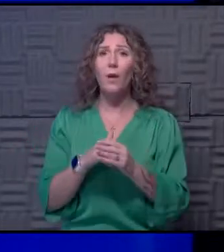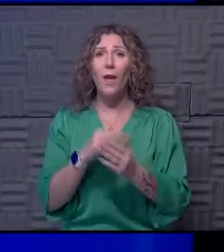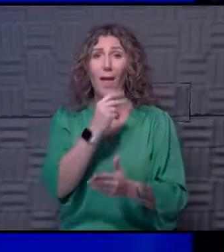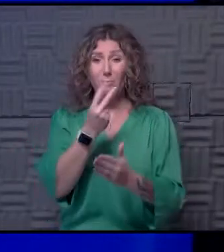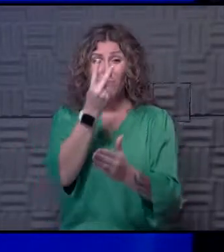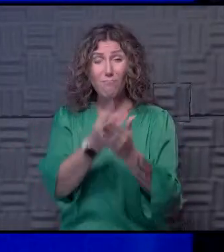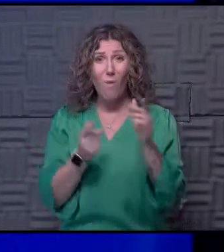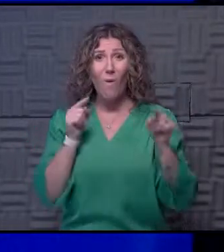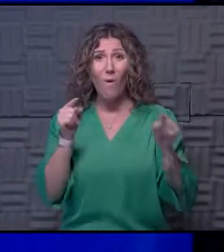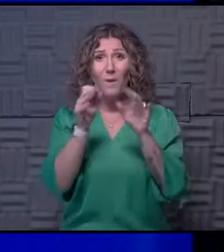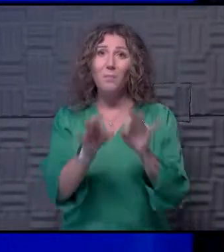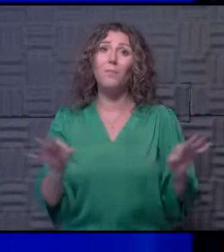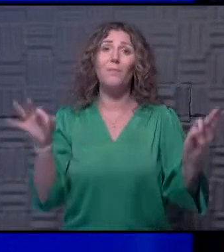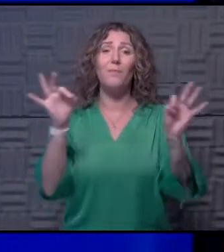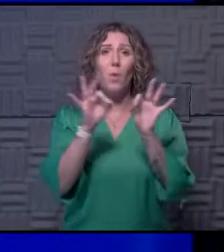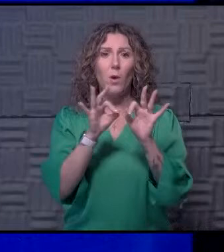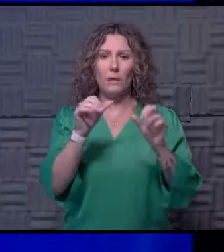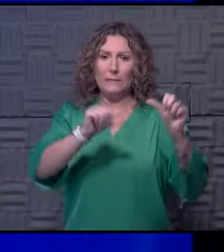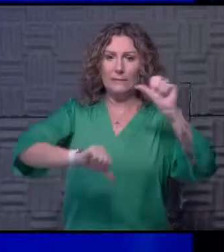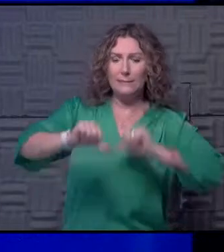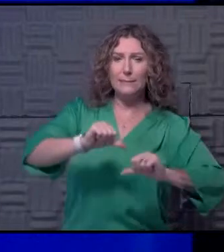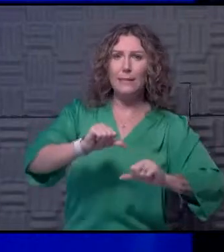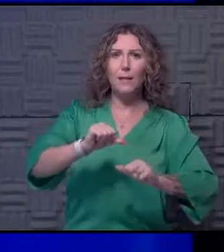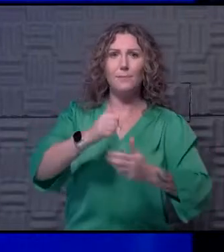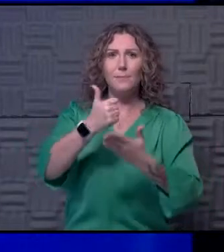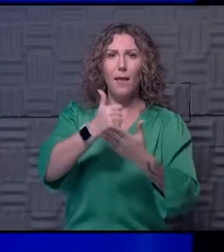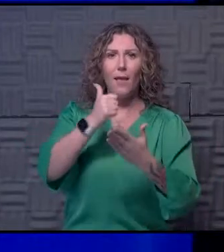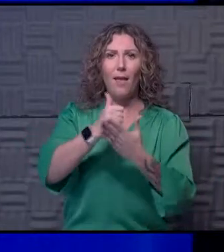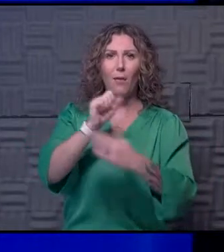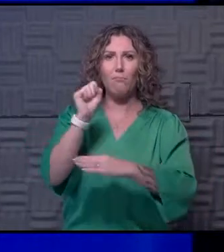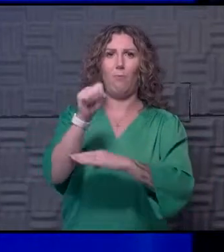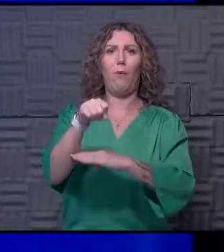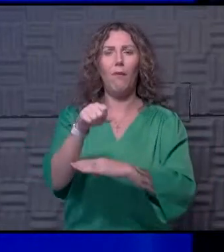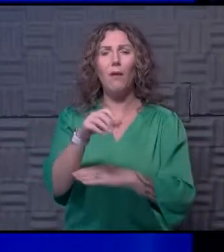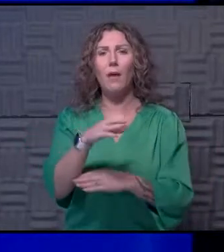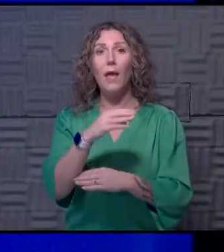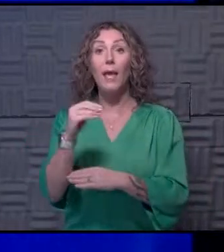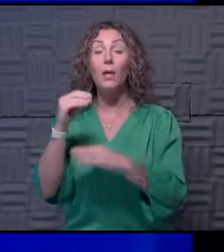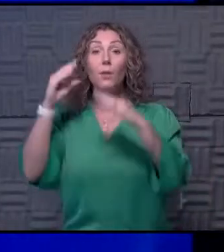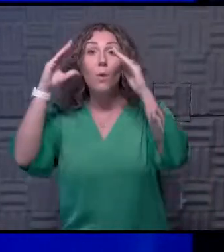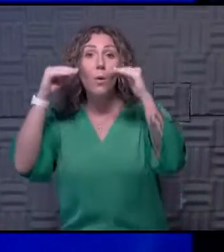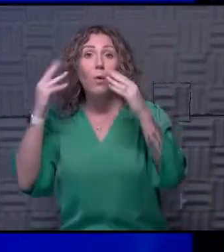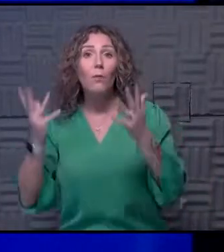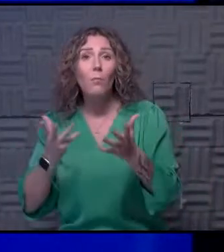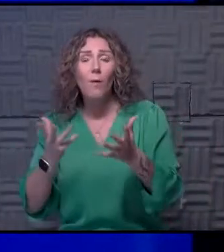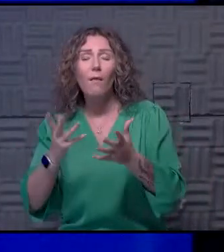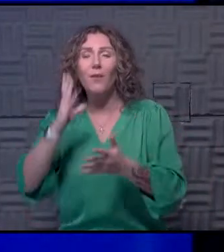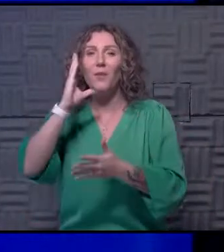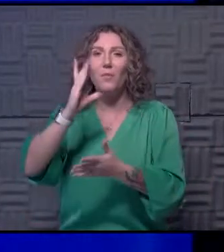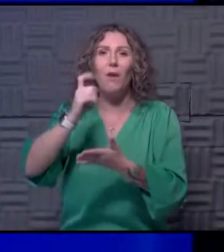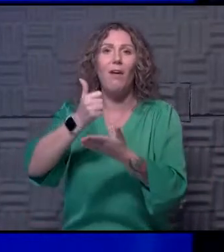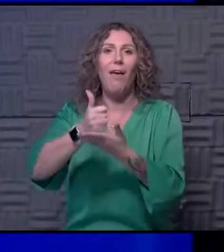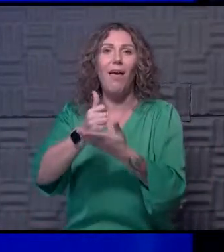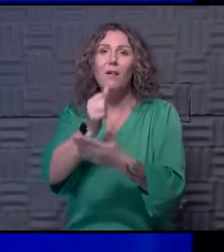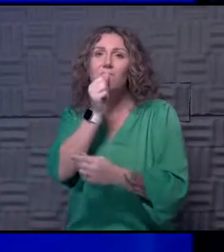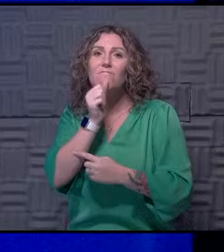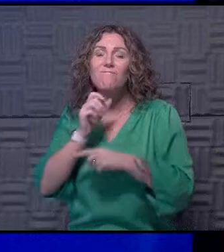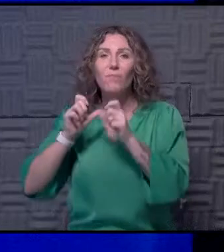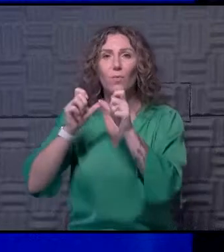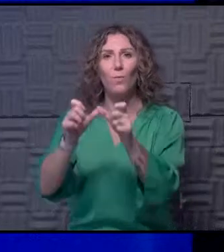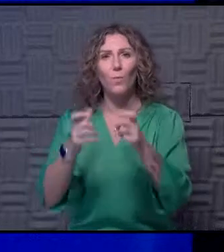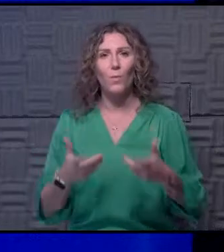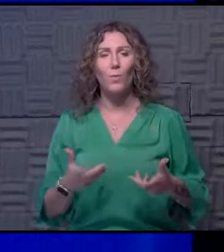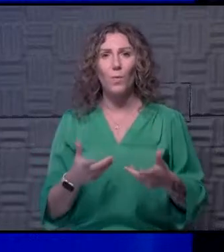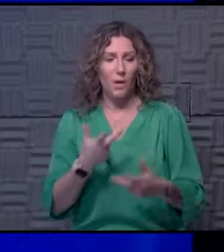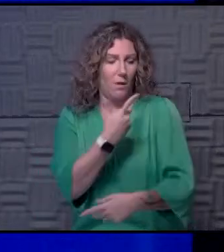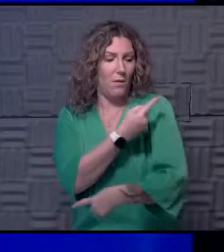are important. The science is what's going to help us conquer this, and the hope is what's going to help us get through it.